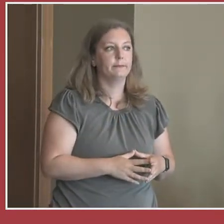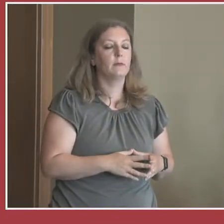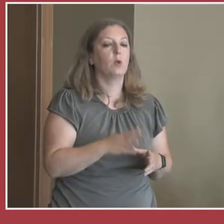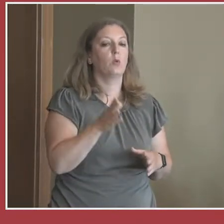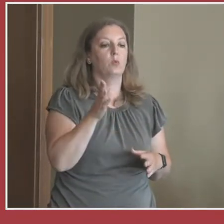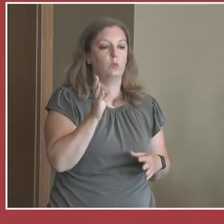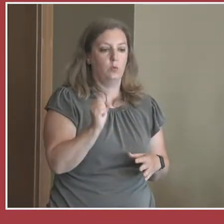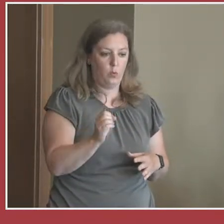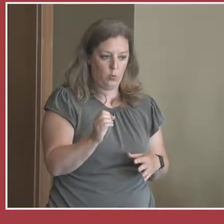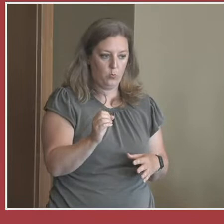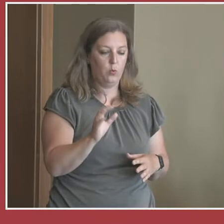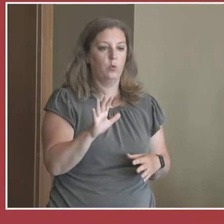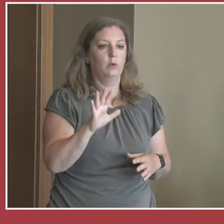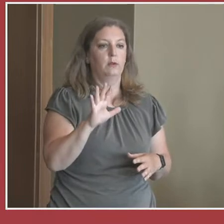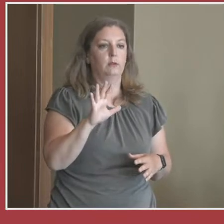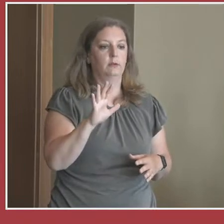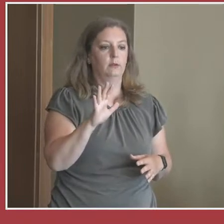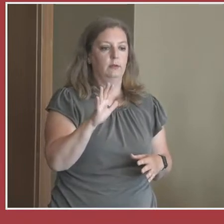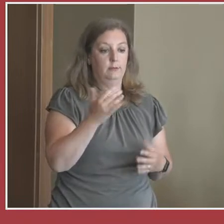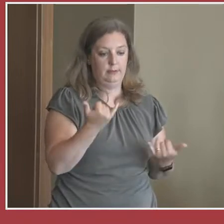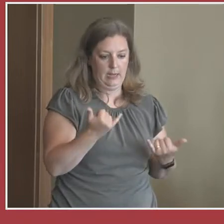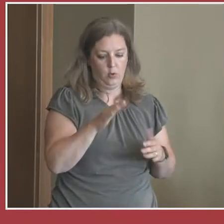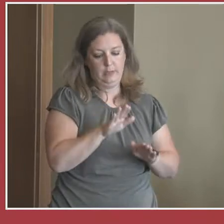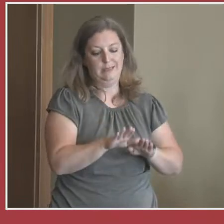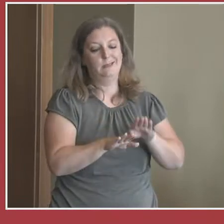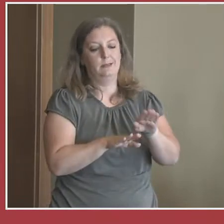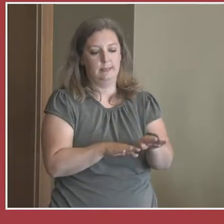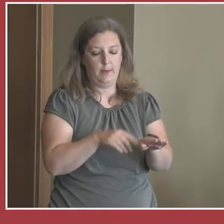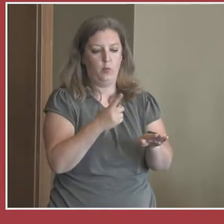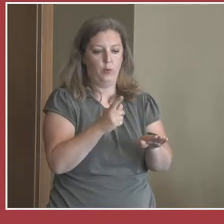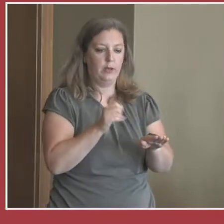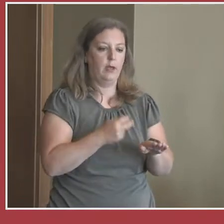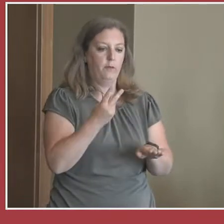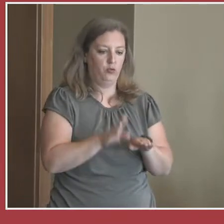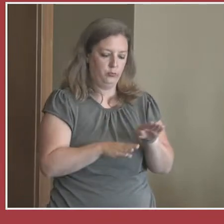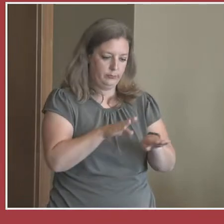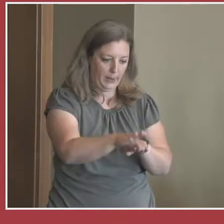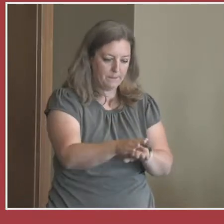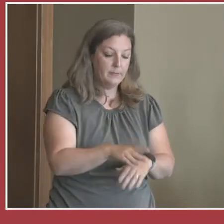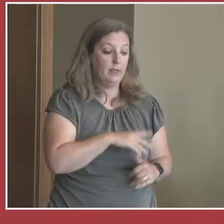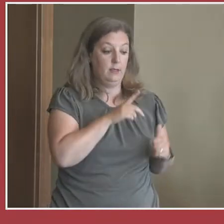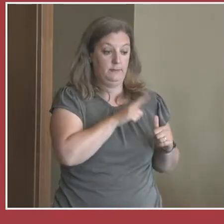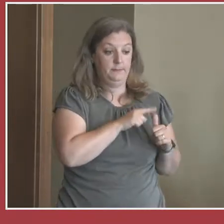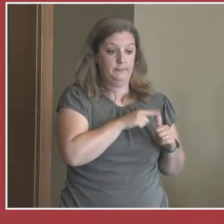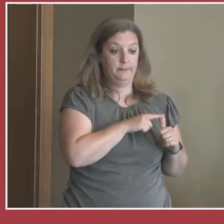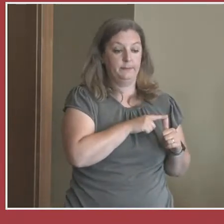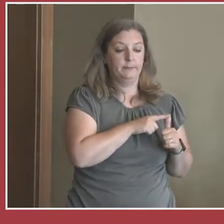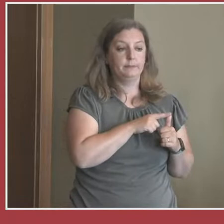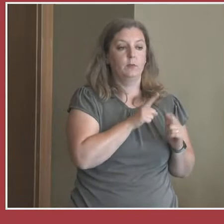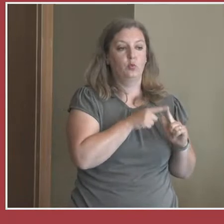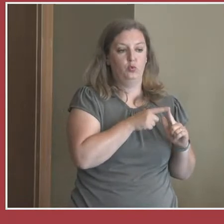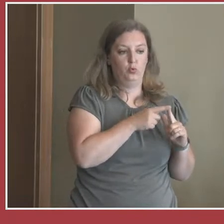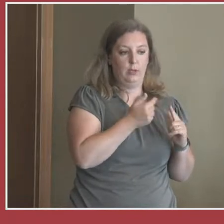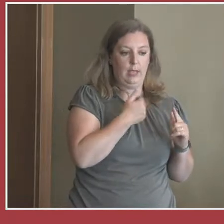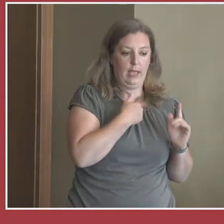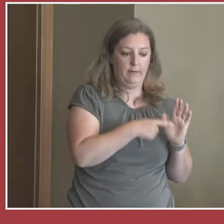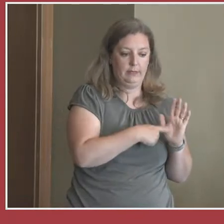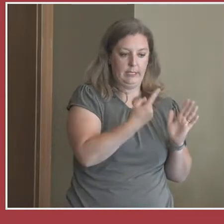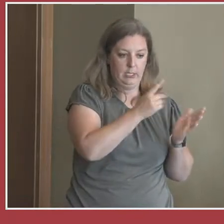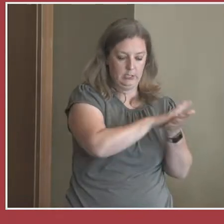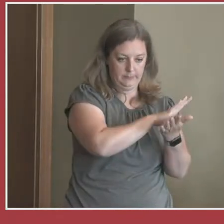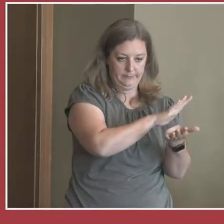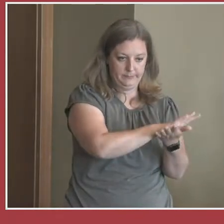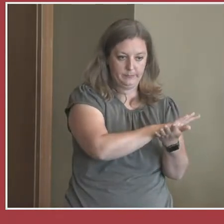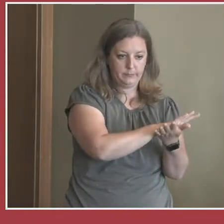So this is kind of step one of 2 steps. This first step is to have a single